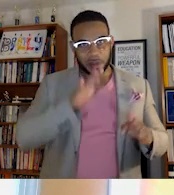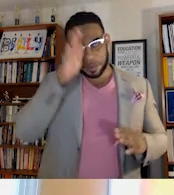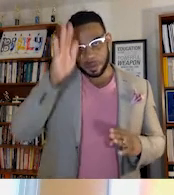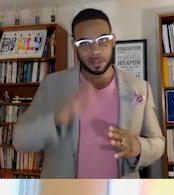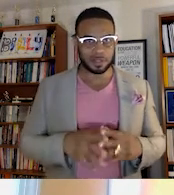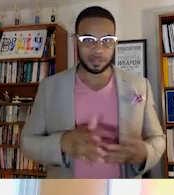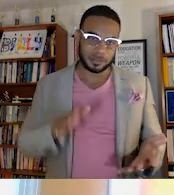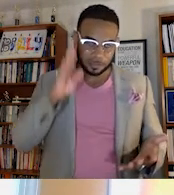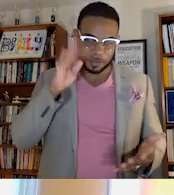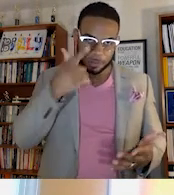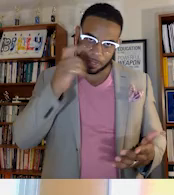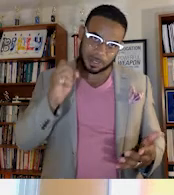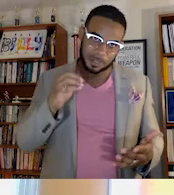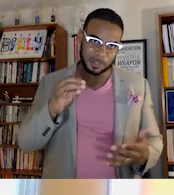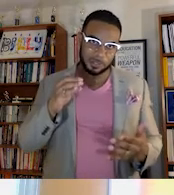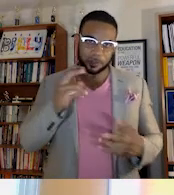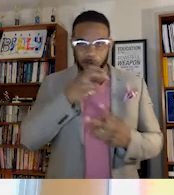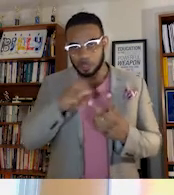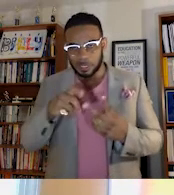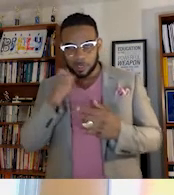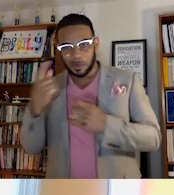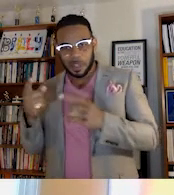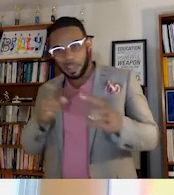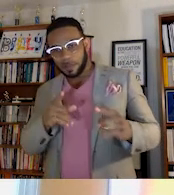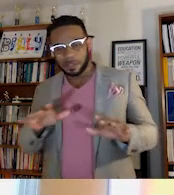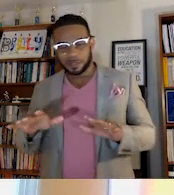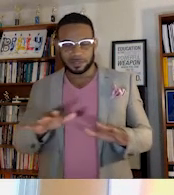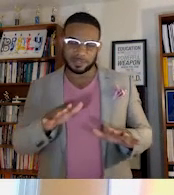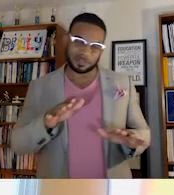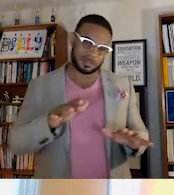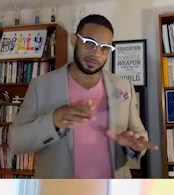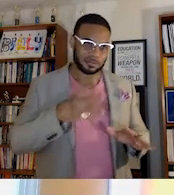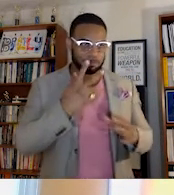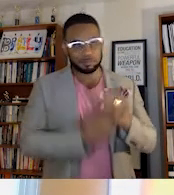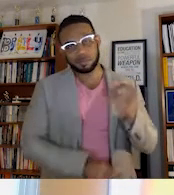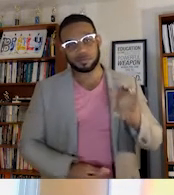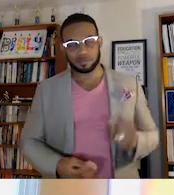and because of transitions that were happening, that fell through.